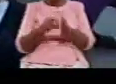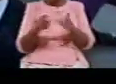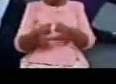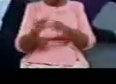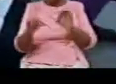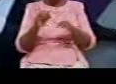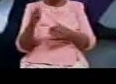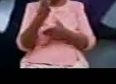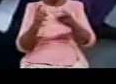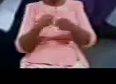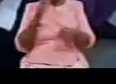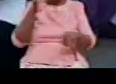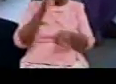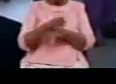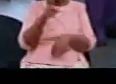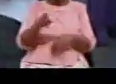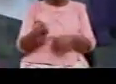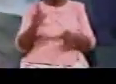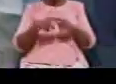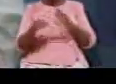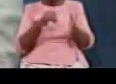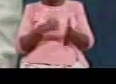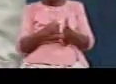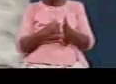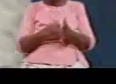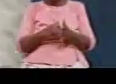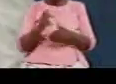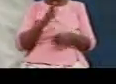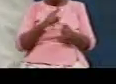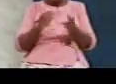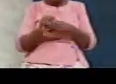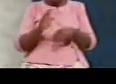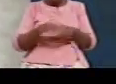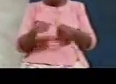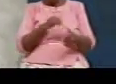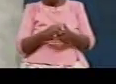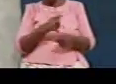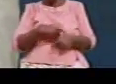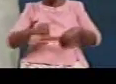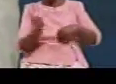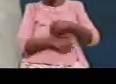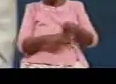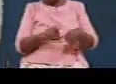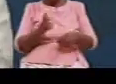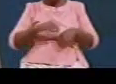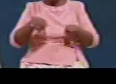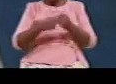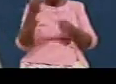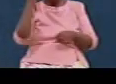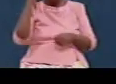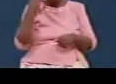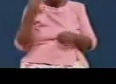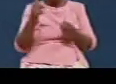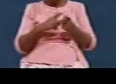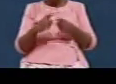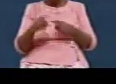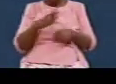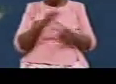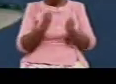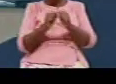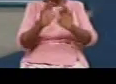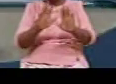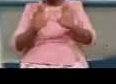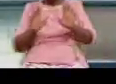is holding a club. You know, if you don't do that, I'll whack you. I'll break your head. And then with fear